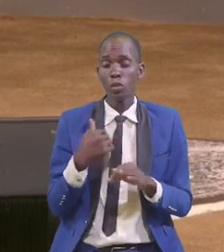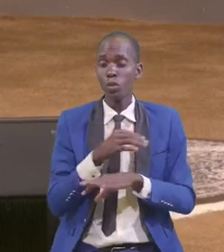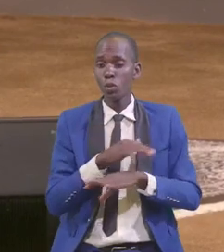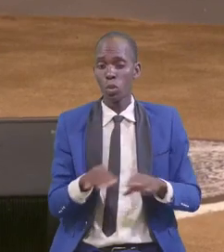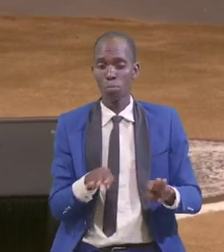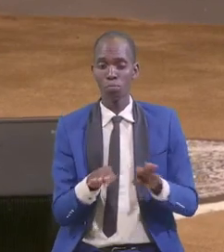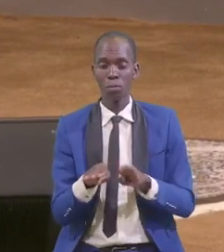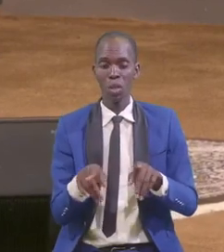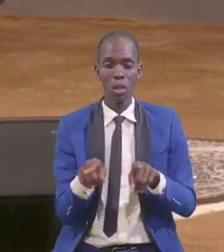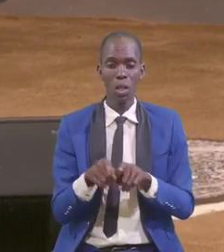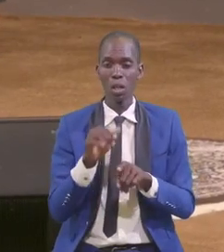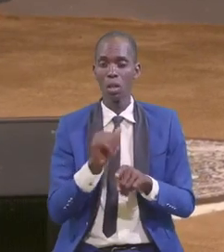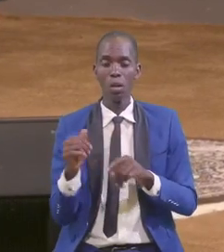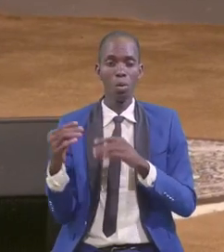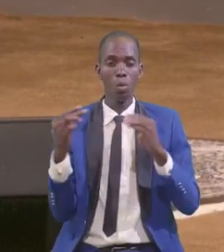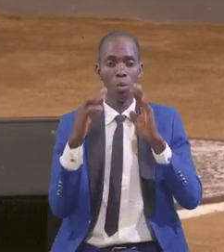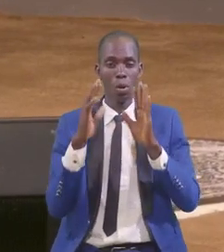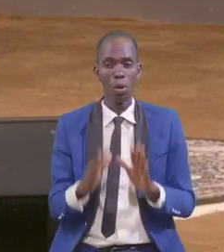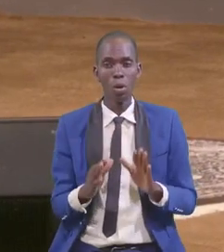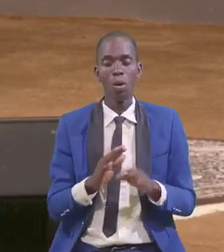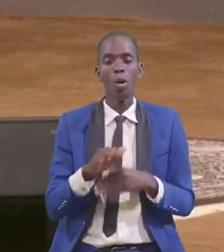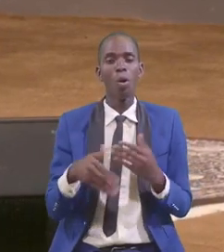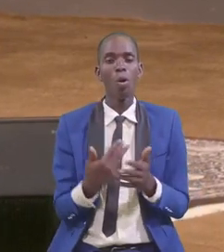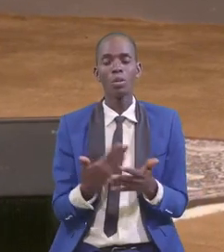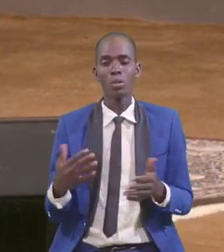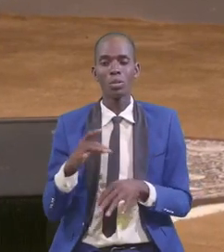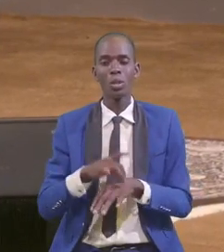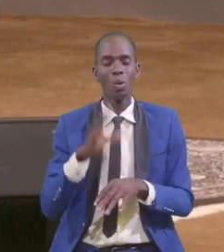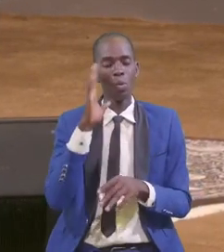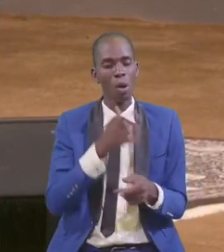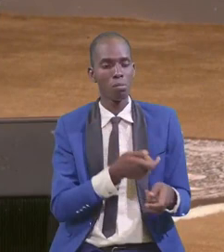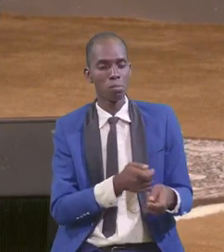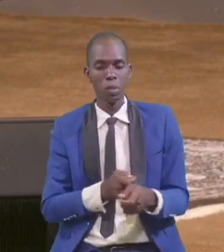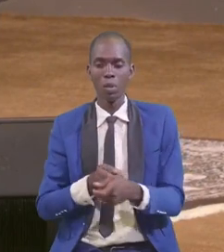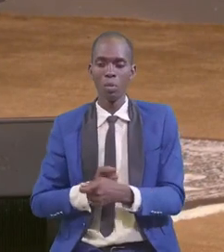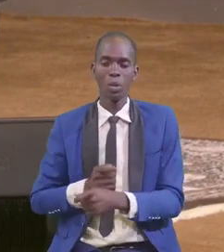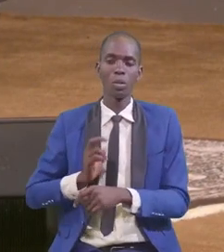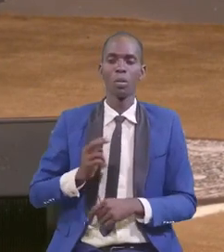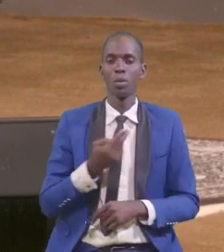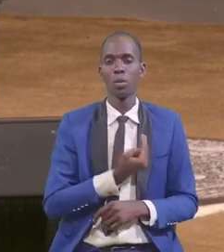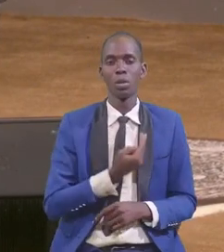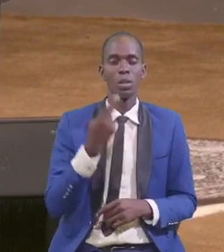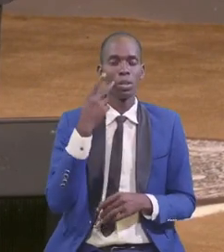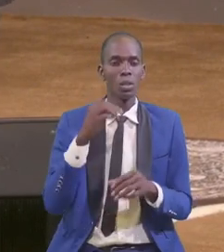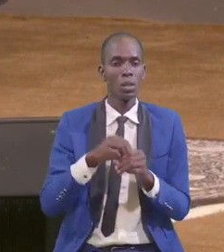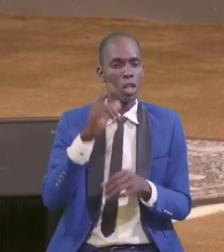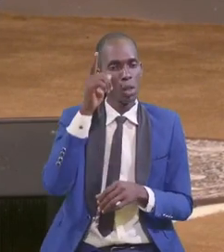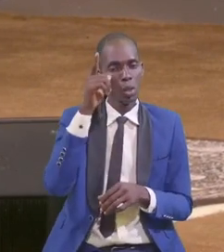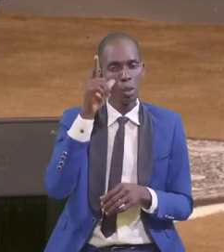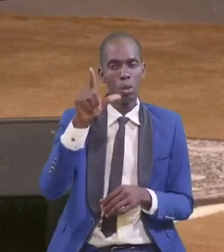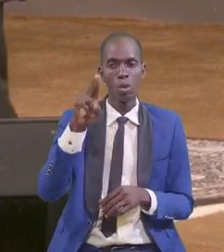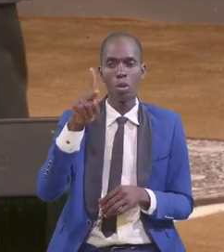all those things may draw us. Look at Luke chapter 8, and I'm reading from verse 13. Luke chapter 8,